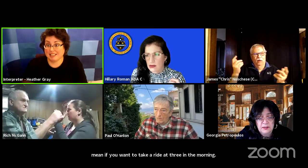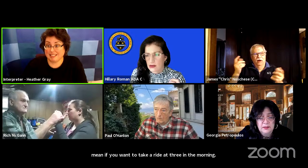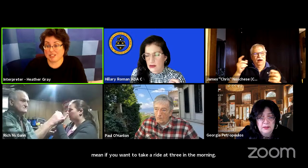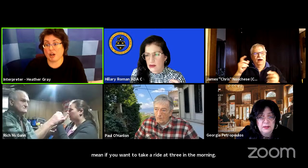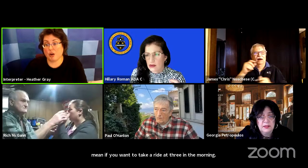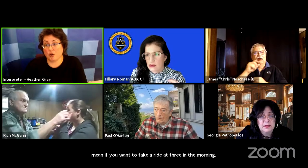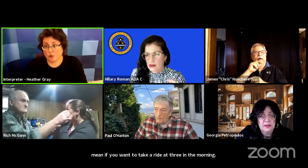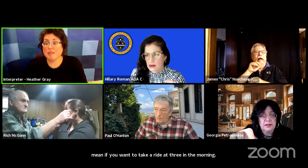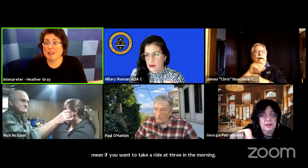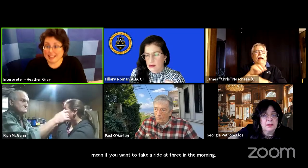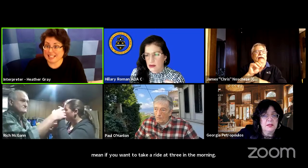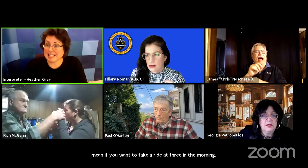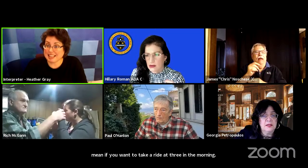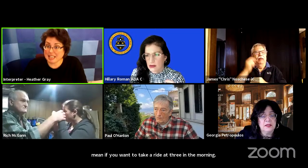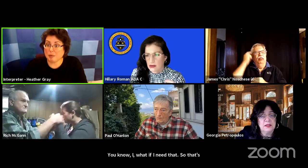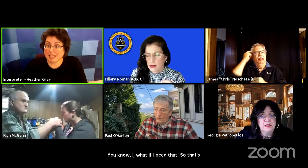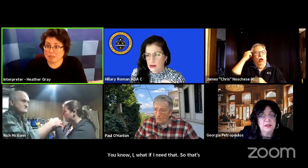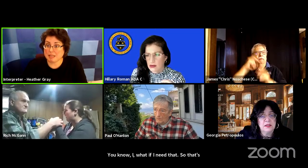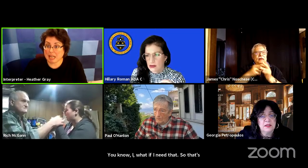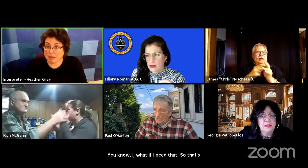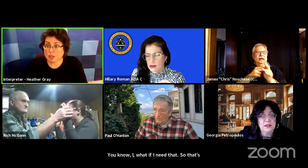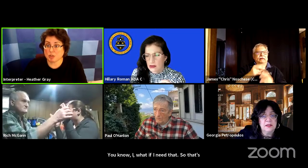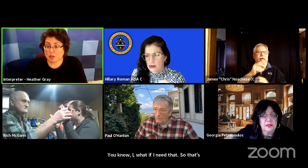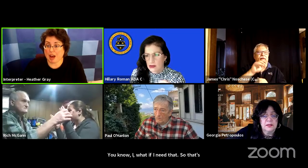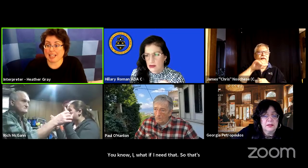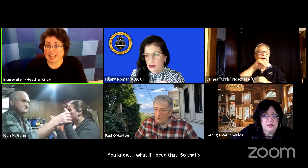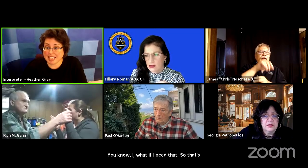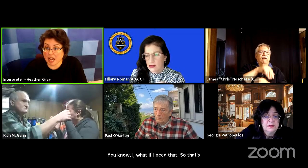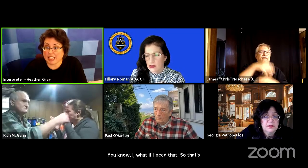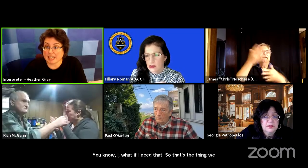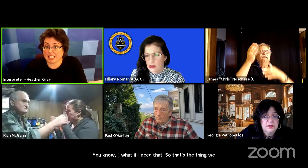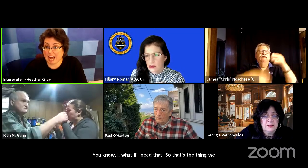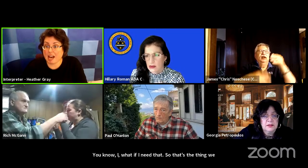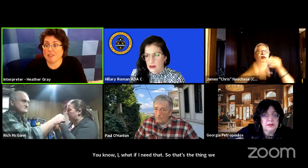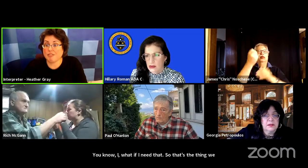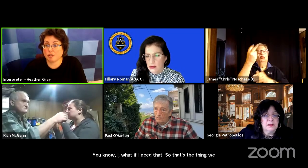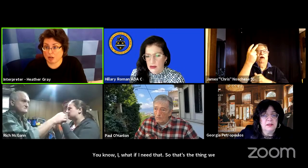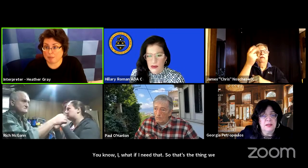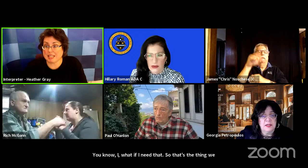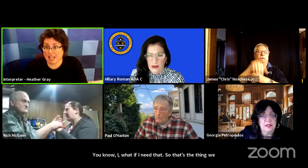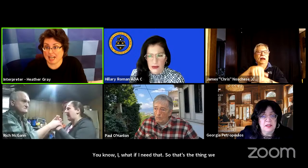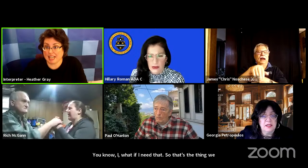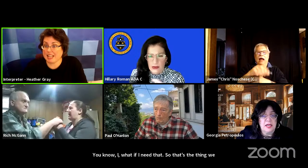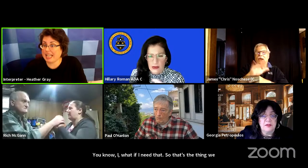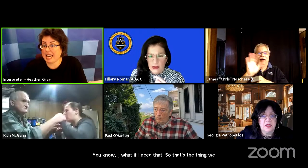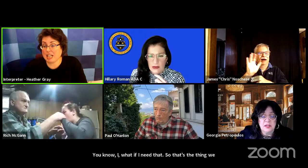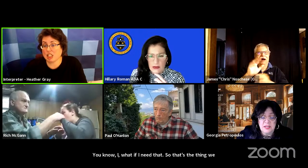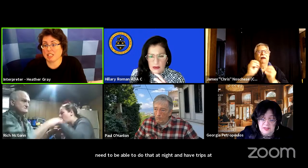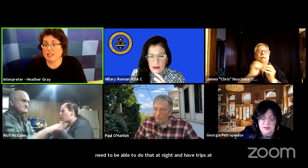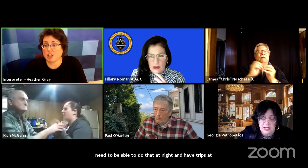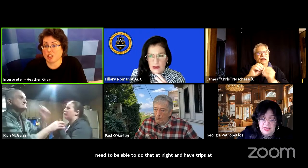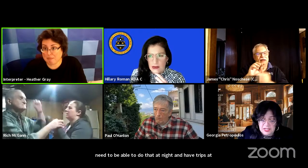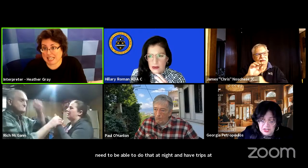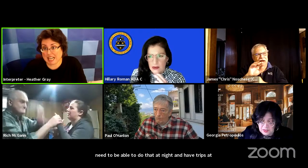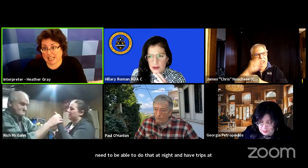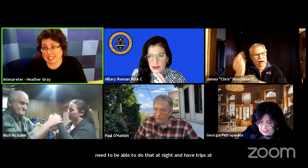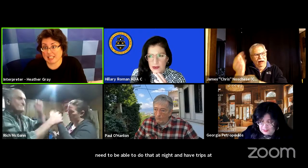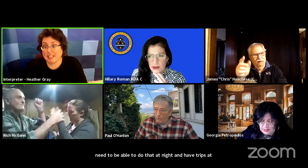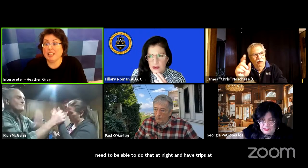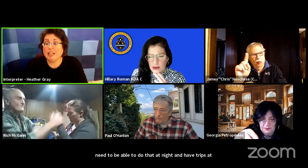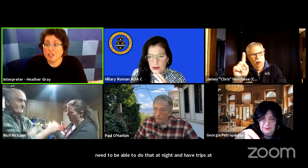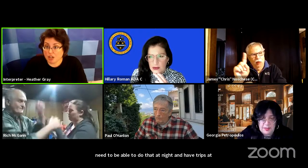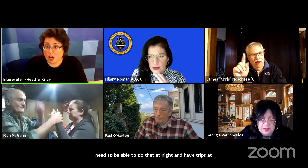that? So that's the thing. We need to be able to do that at night and have trips at night. They can't just finish at